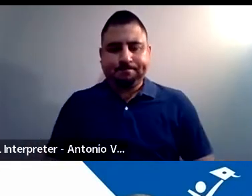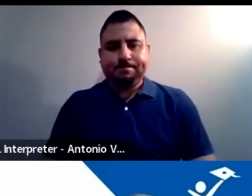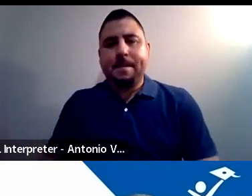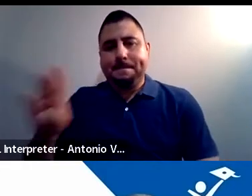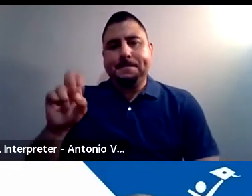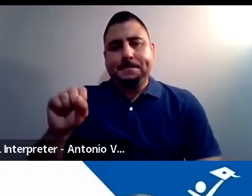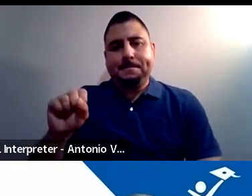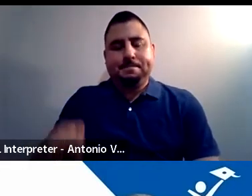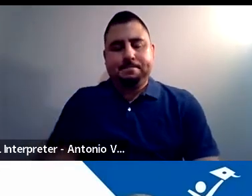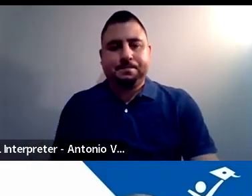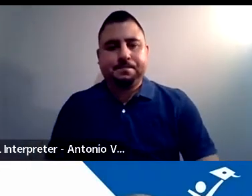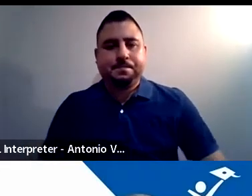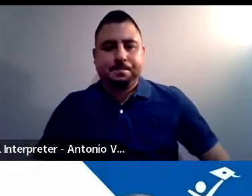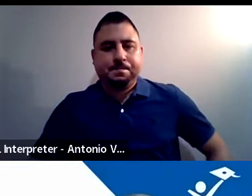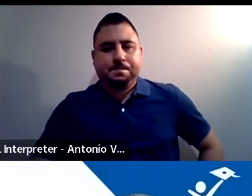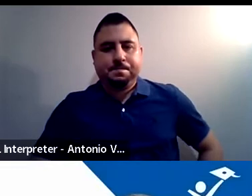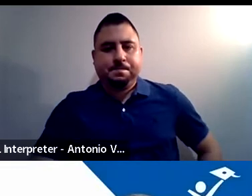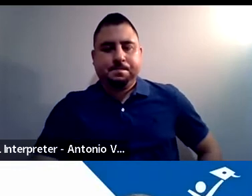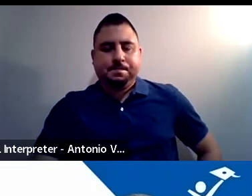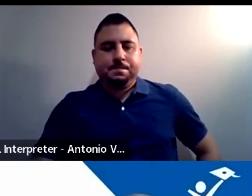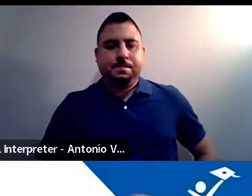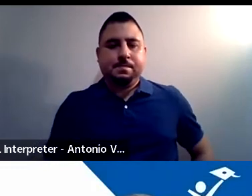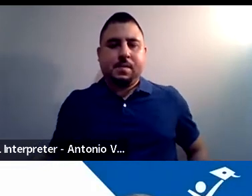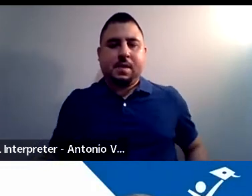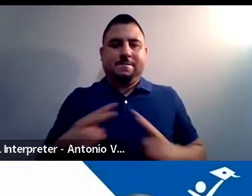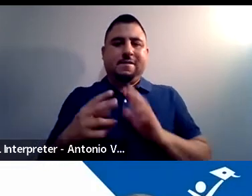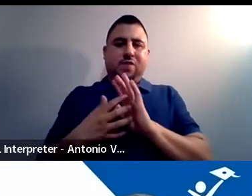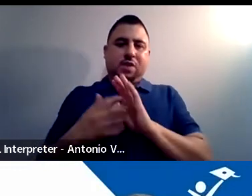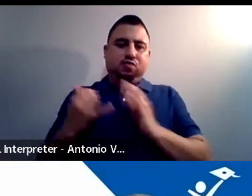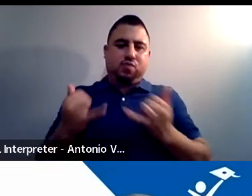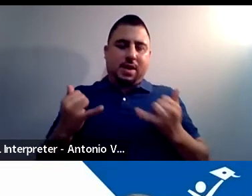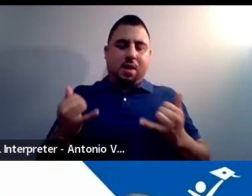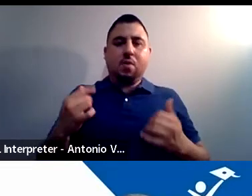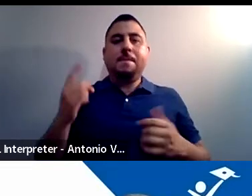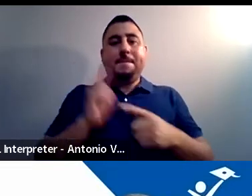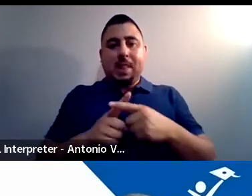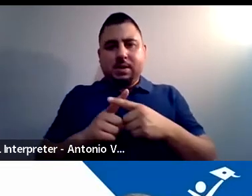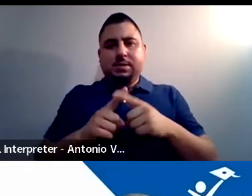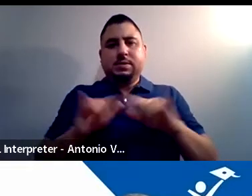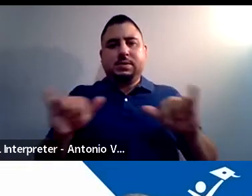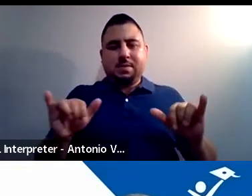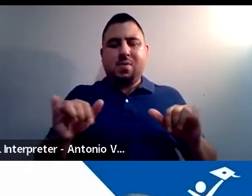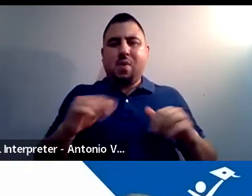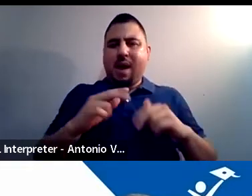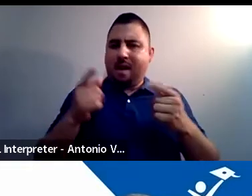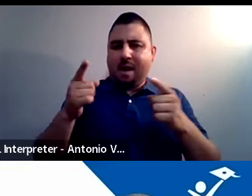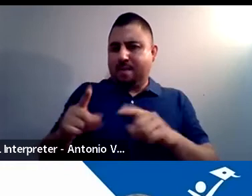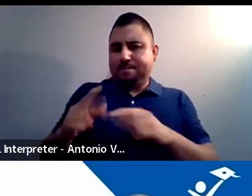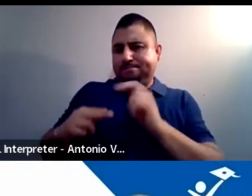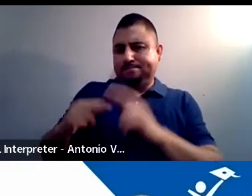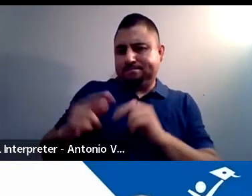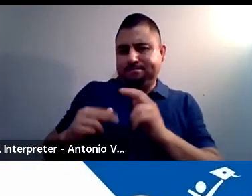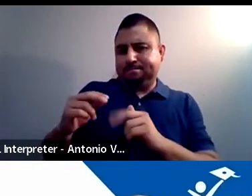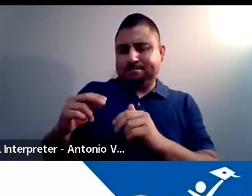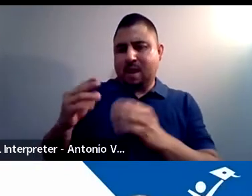bus system and the bus shortage is very fragile right now. And then we're also asking what would happen to the building and the